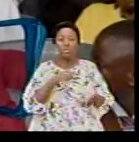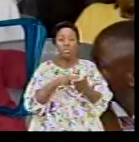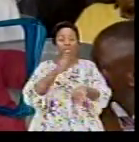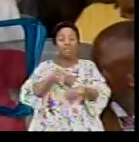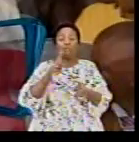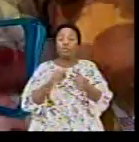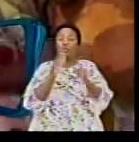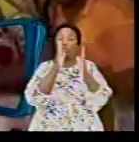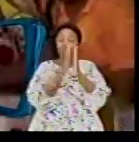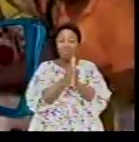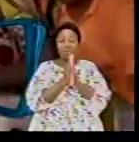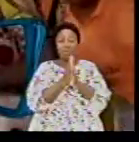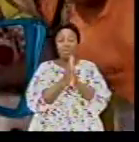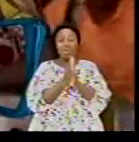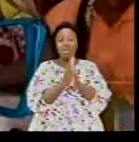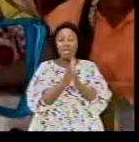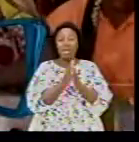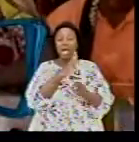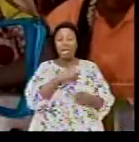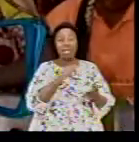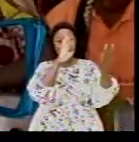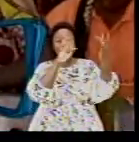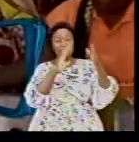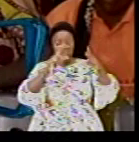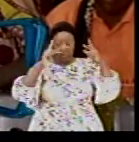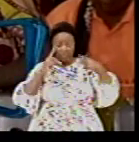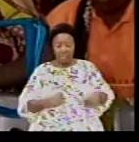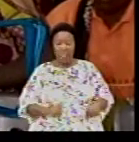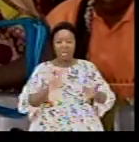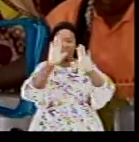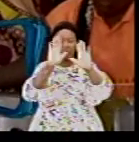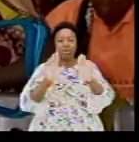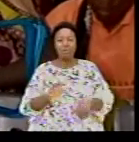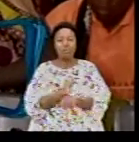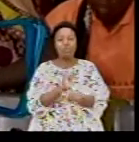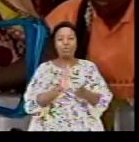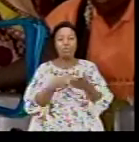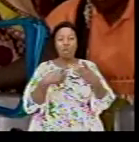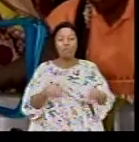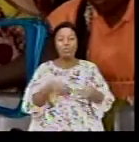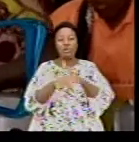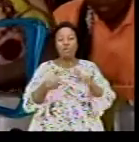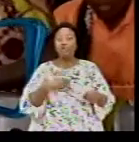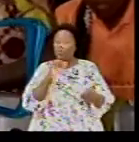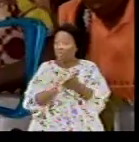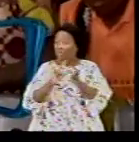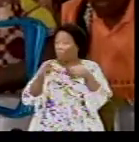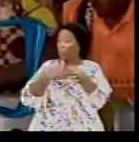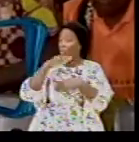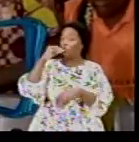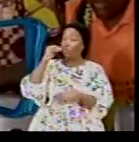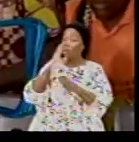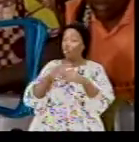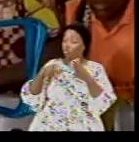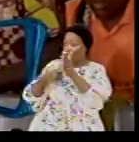The Lord has confirmed your salvation. You are connected with the Almighty God.